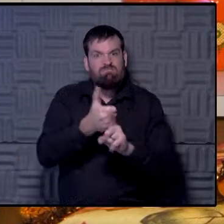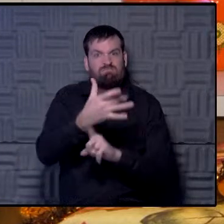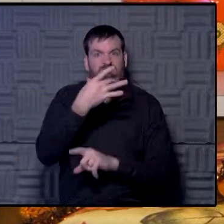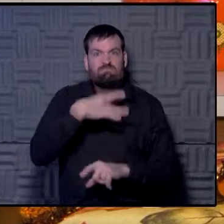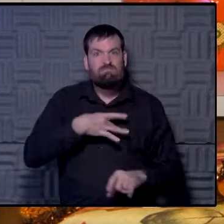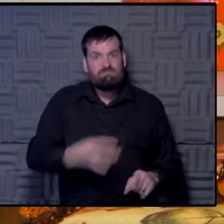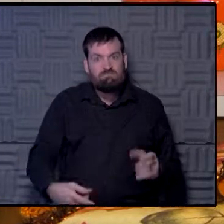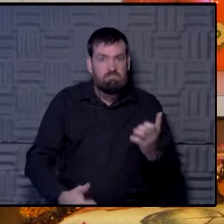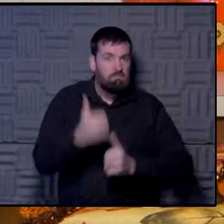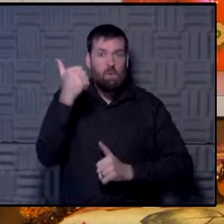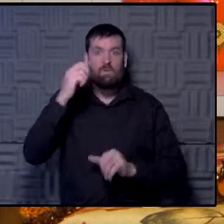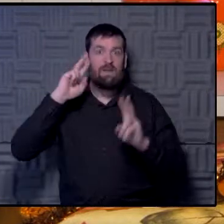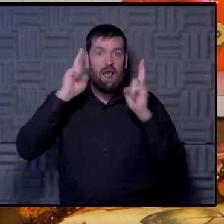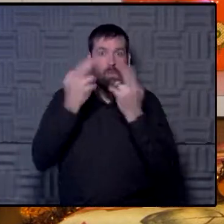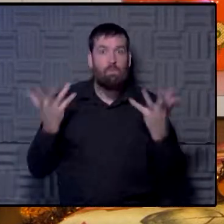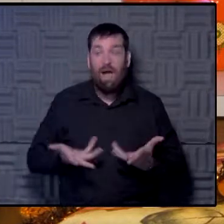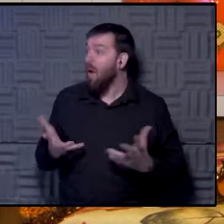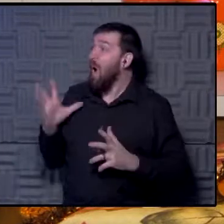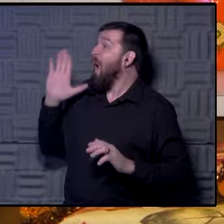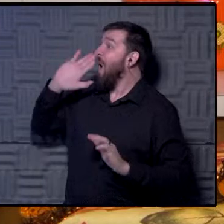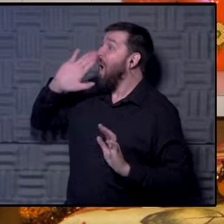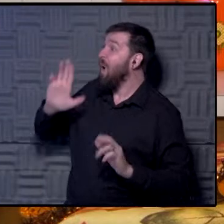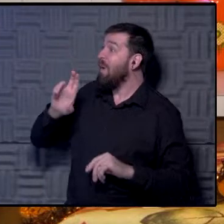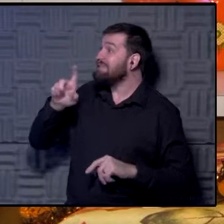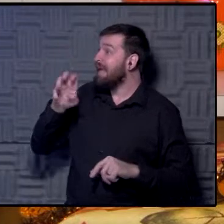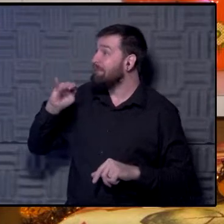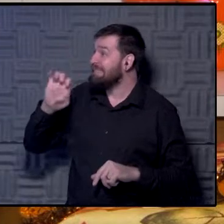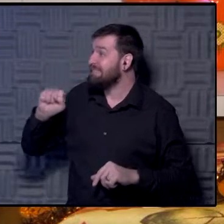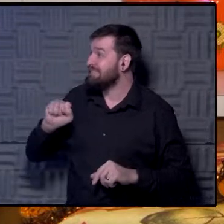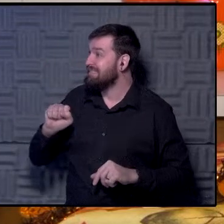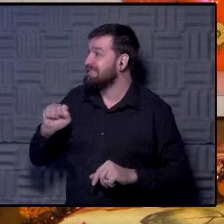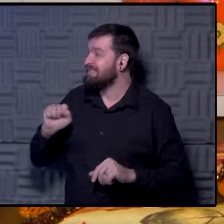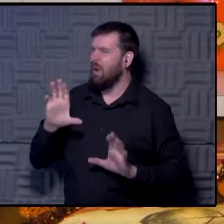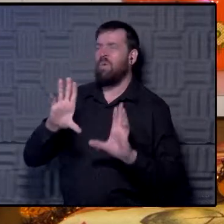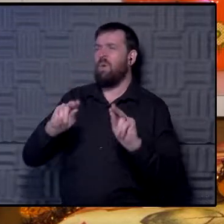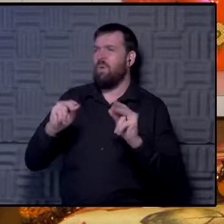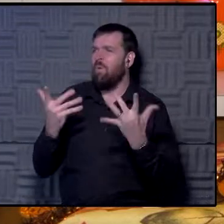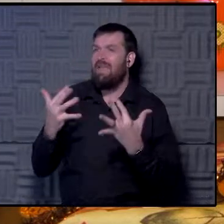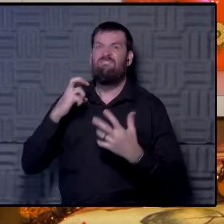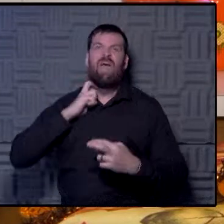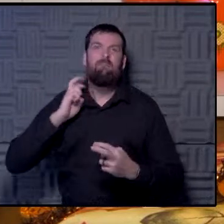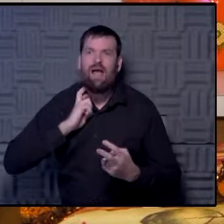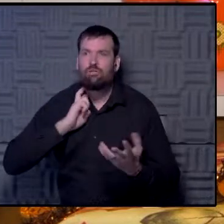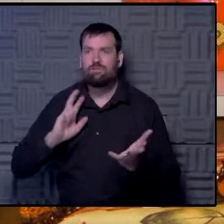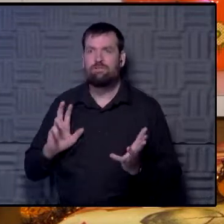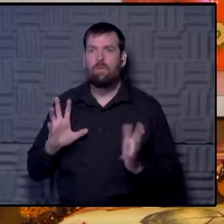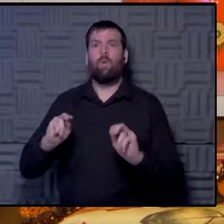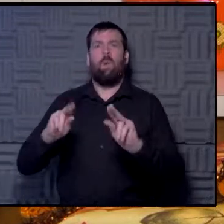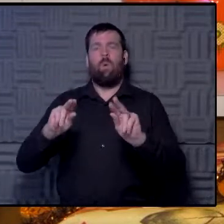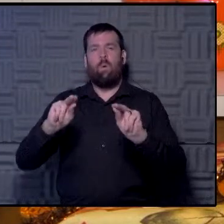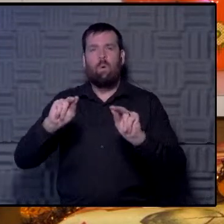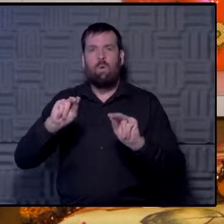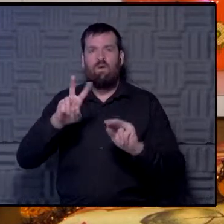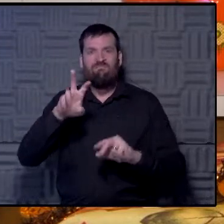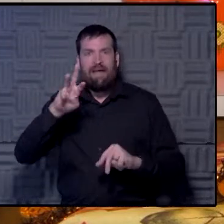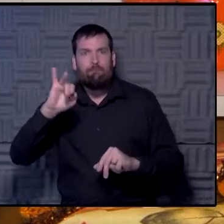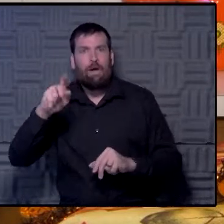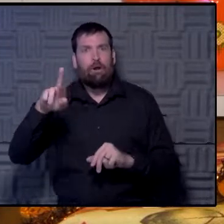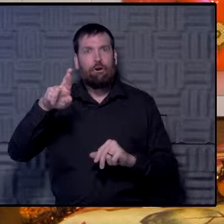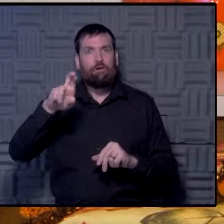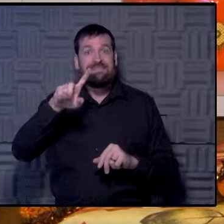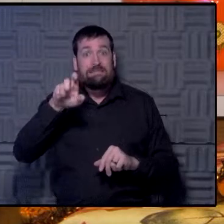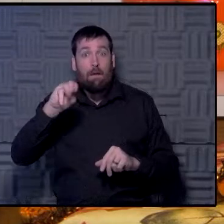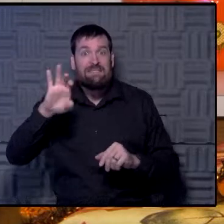most about Halloween? Oh, zombies. No, wait, vampires. No, vampire